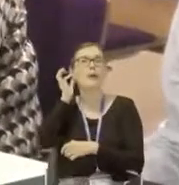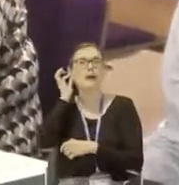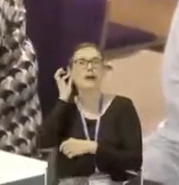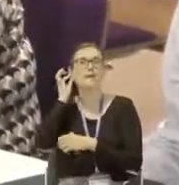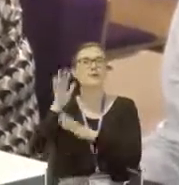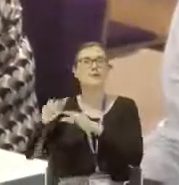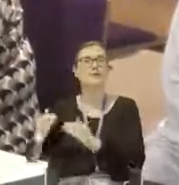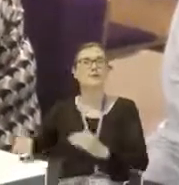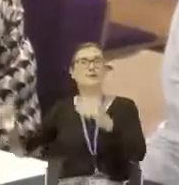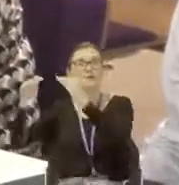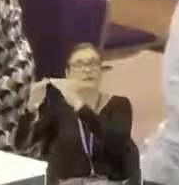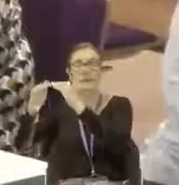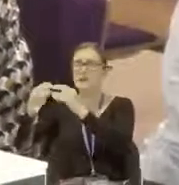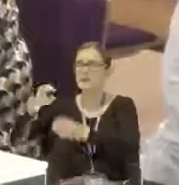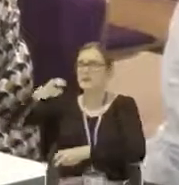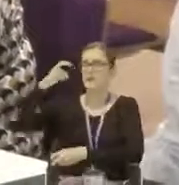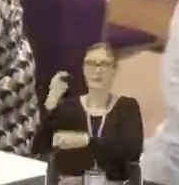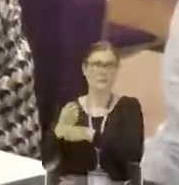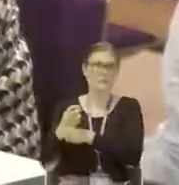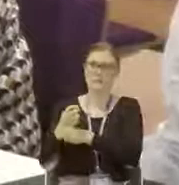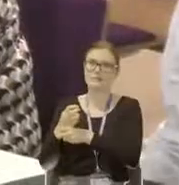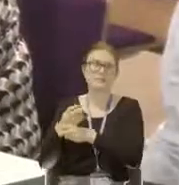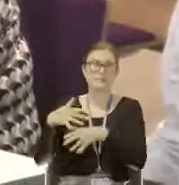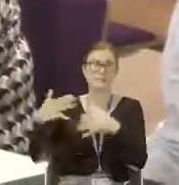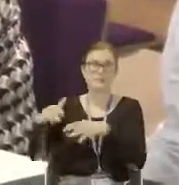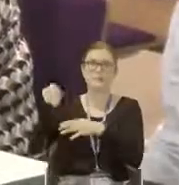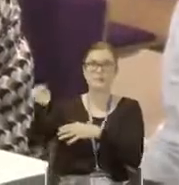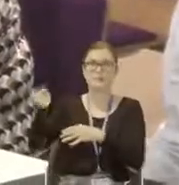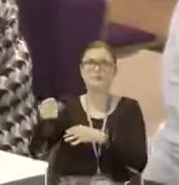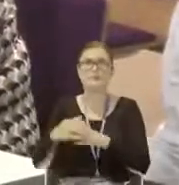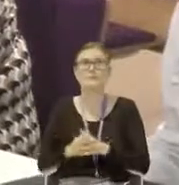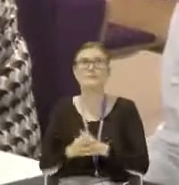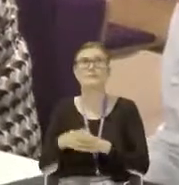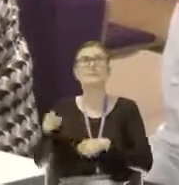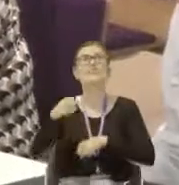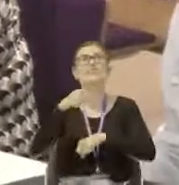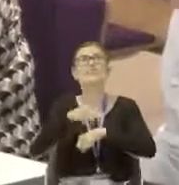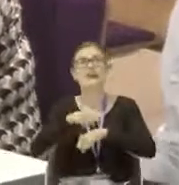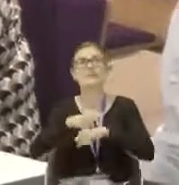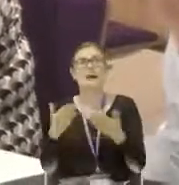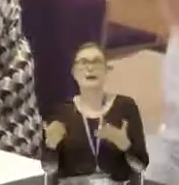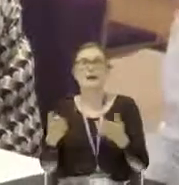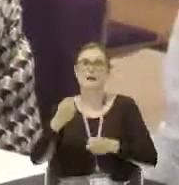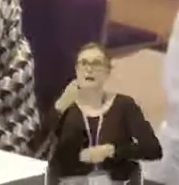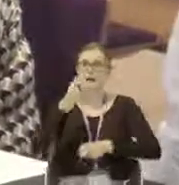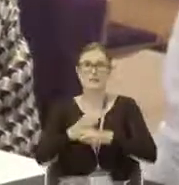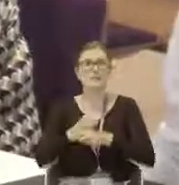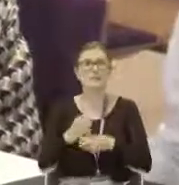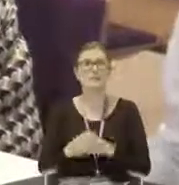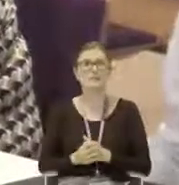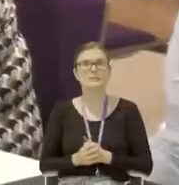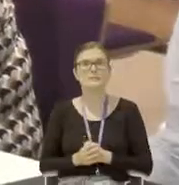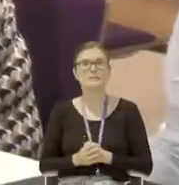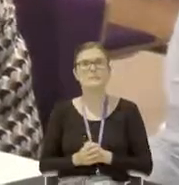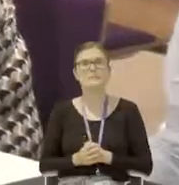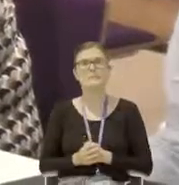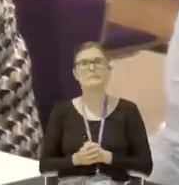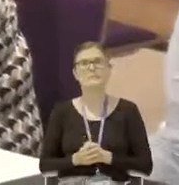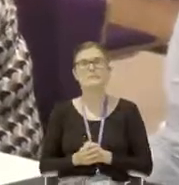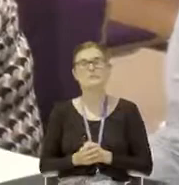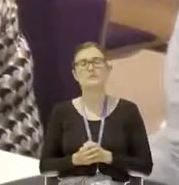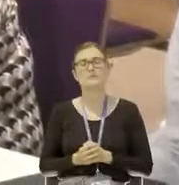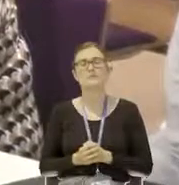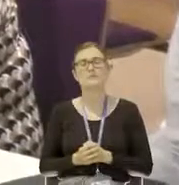in worrying times where war, natural disasters, starvation, and pandemics are global